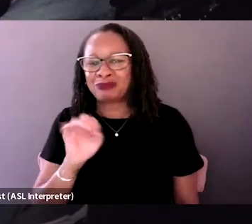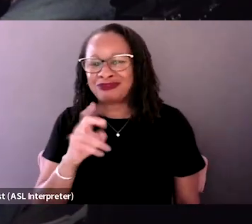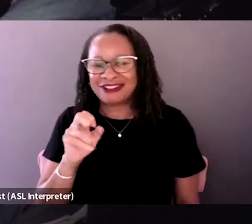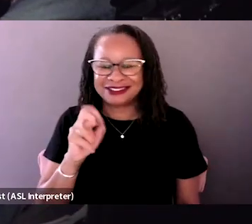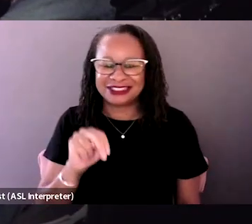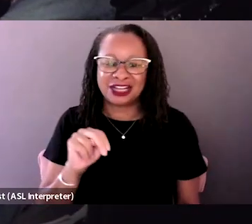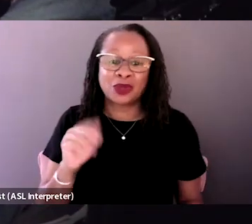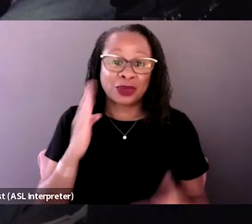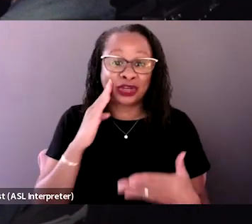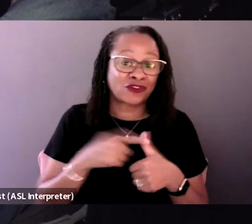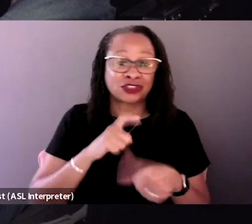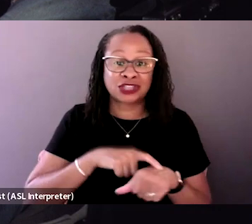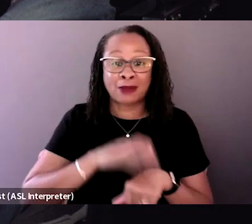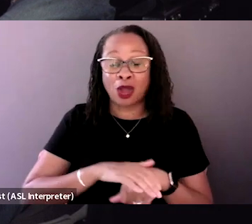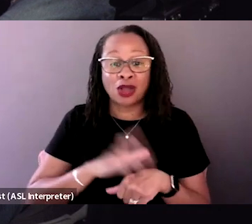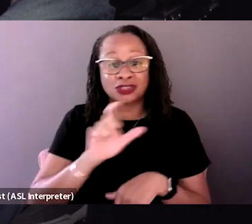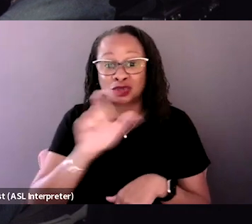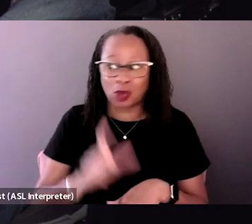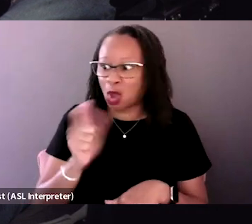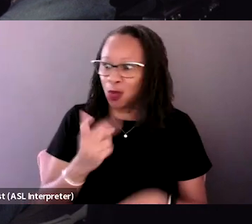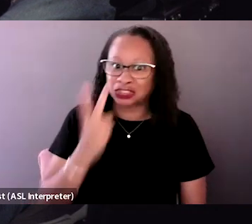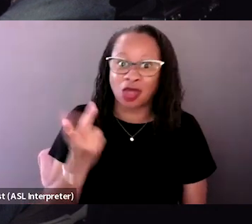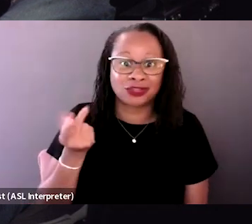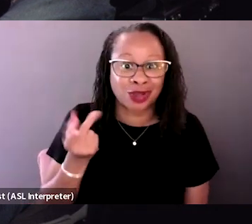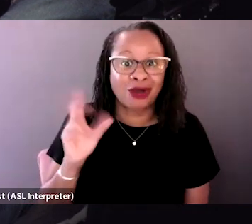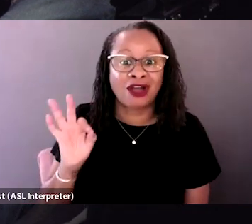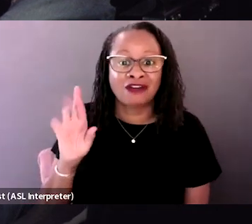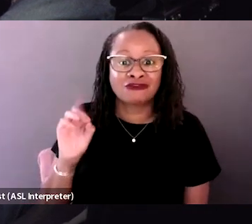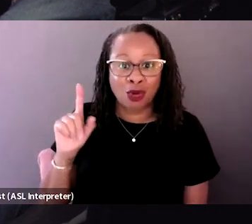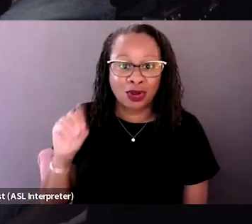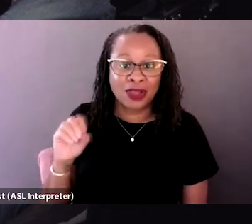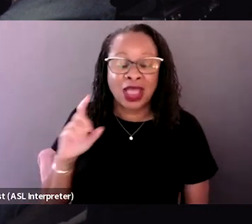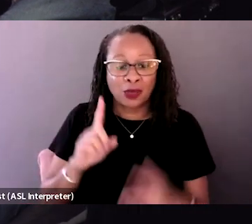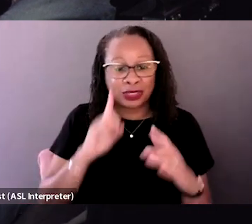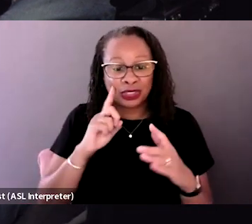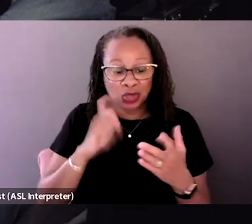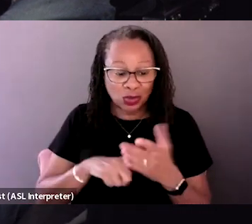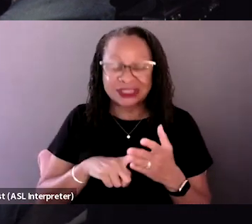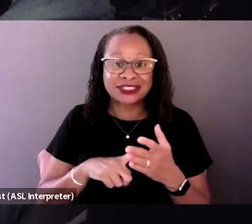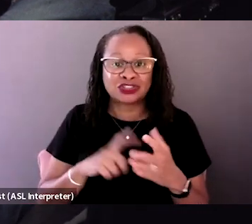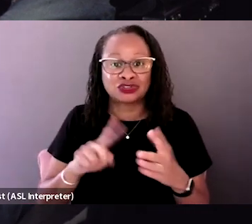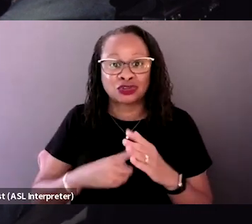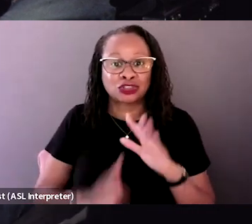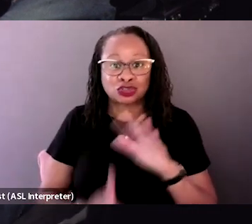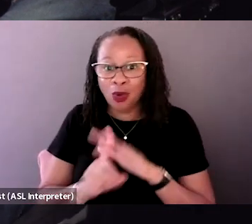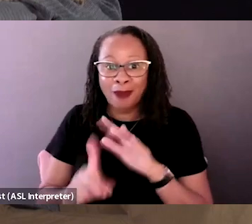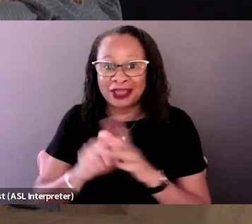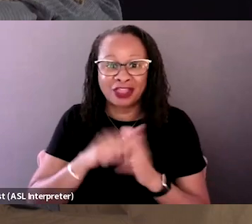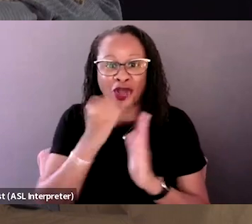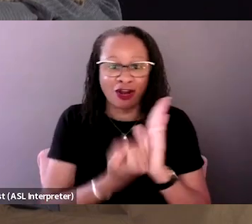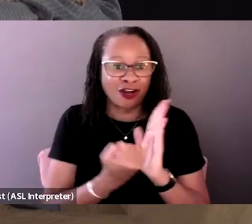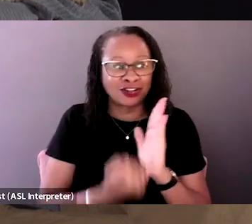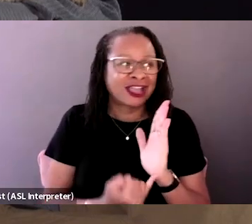knew... from the first time that we were on Zoom together, he was always there. And then we noticed him starting to show up in their art and